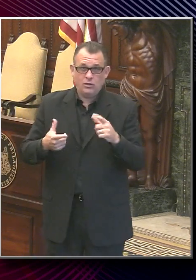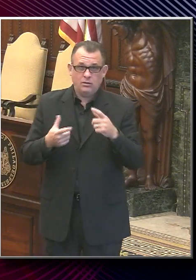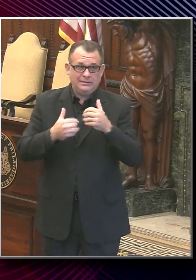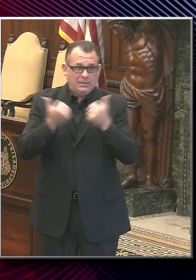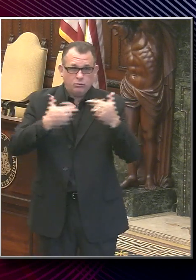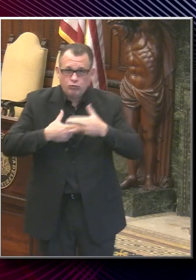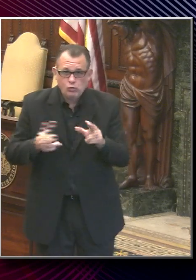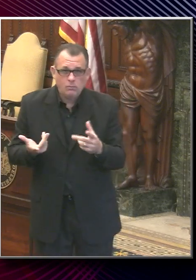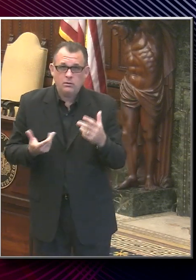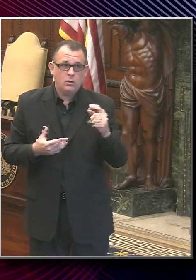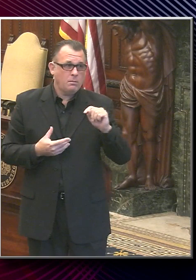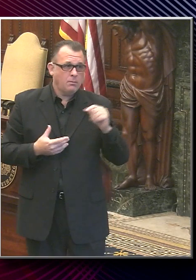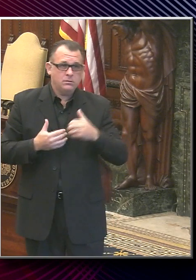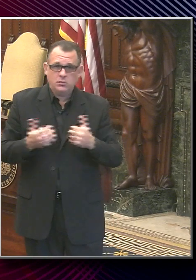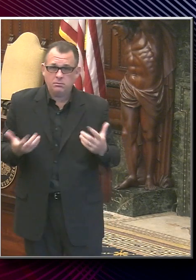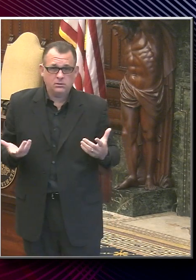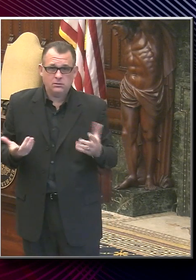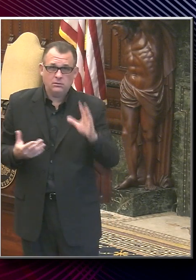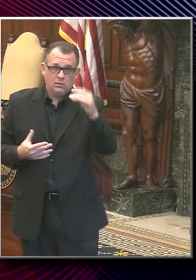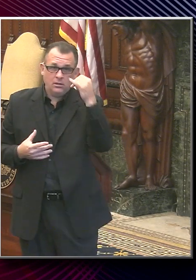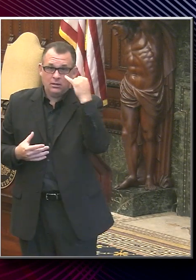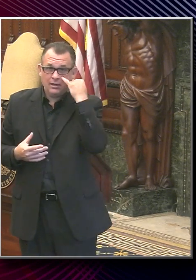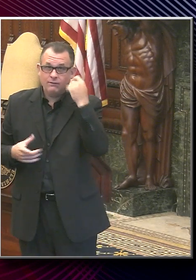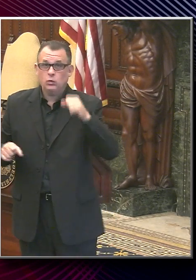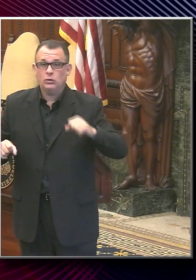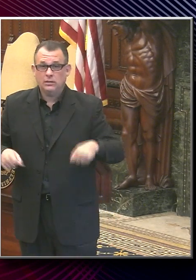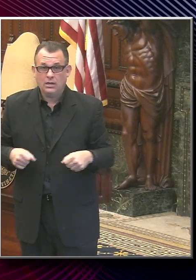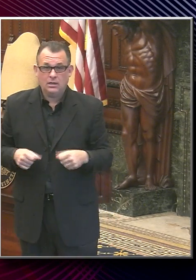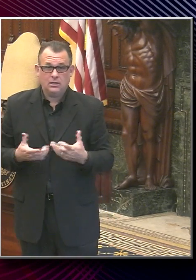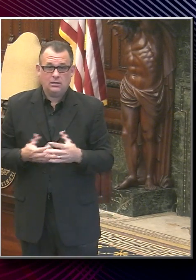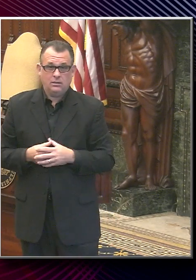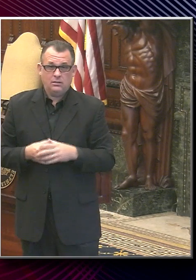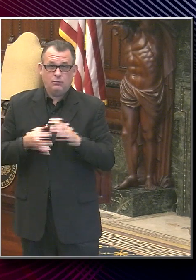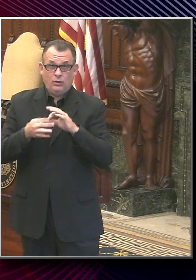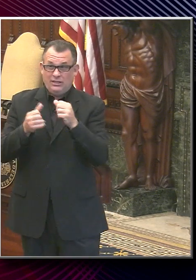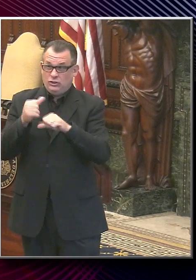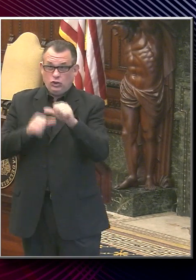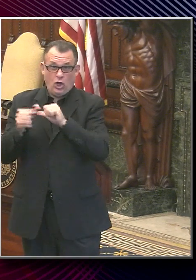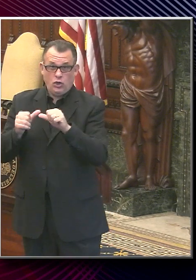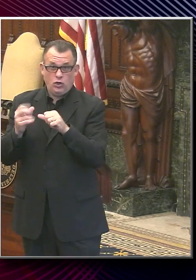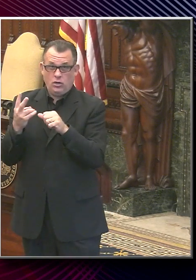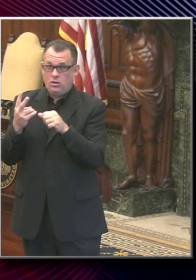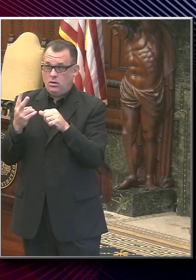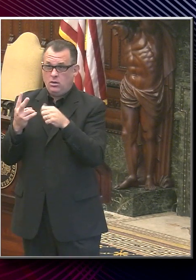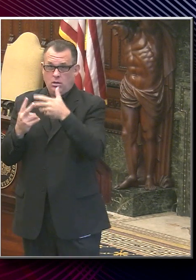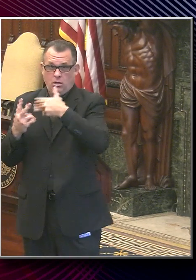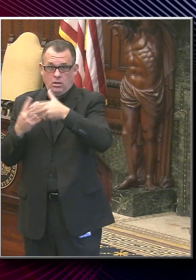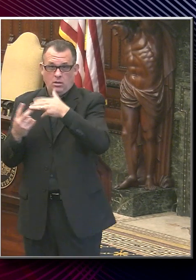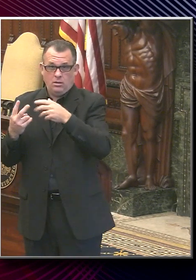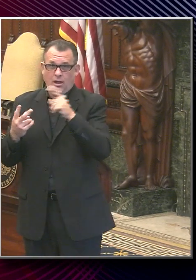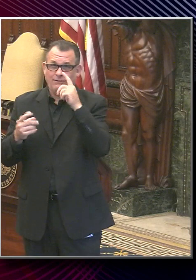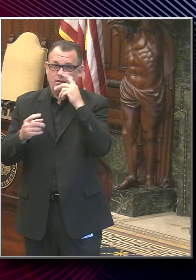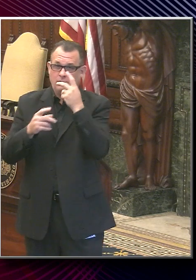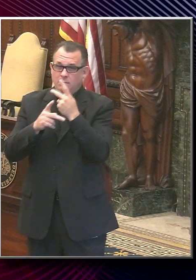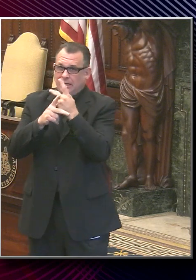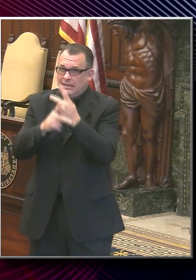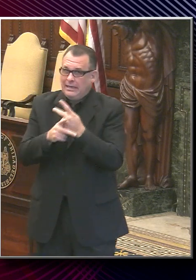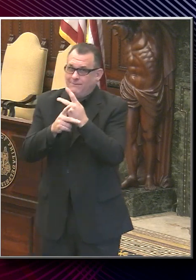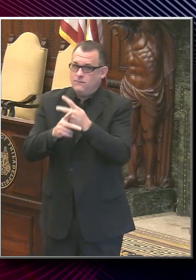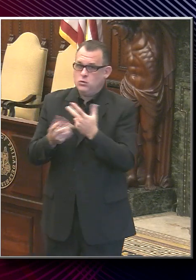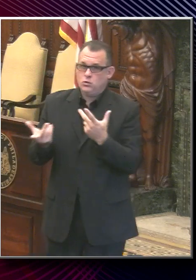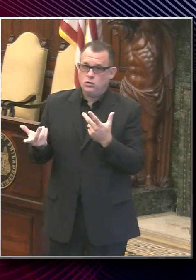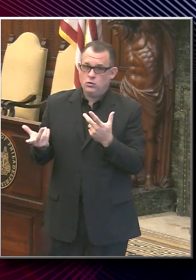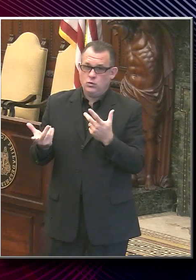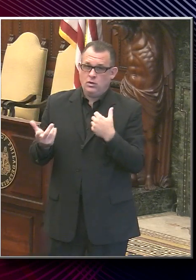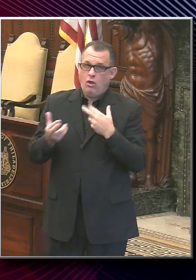bathroom. If they are constantly in contact with that other person needs to be careful. I would recommend they not be going out and around